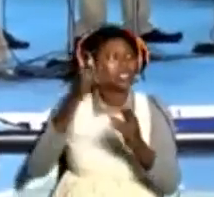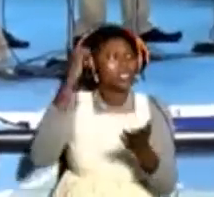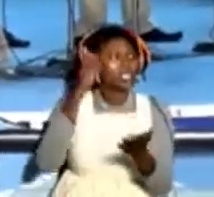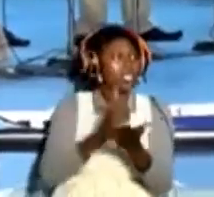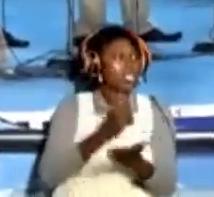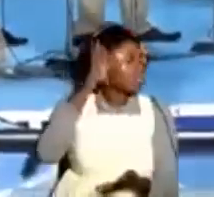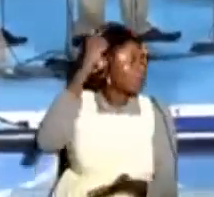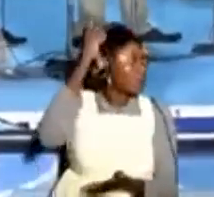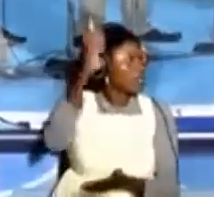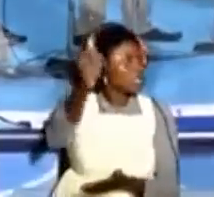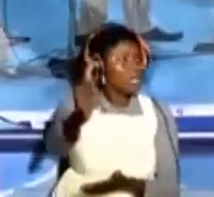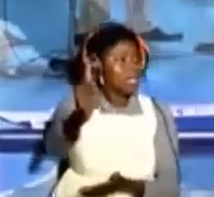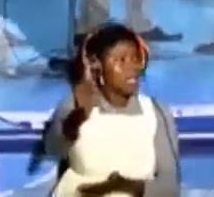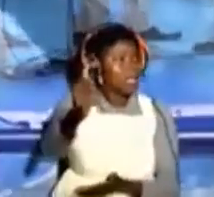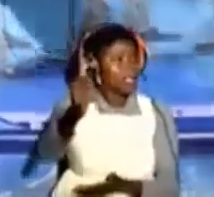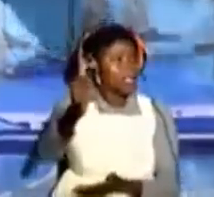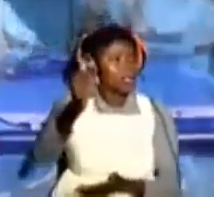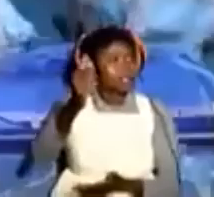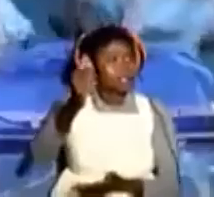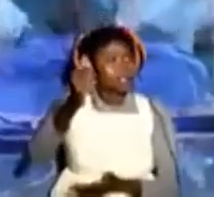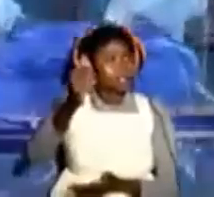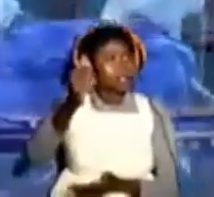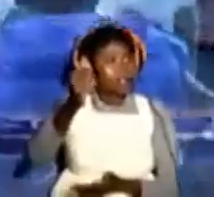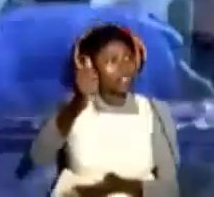of Jesus. Amen.